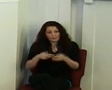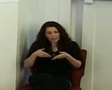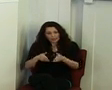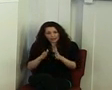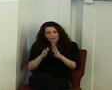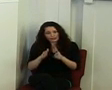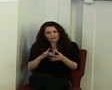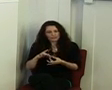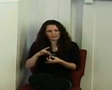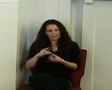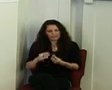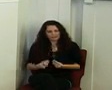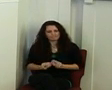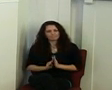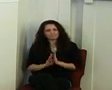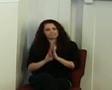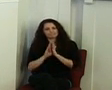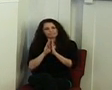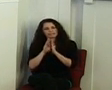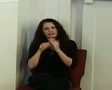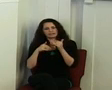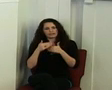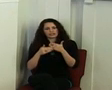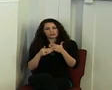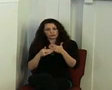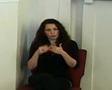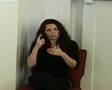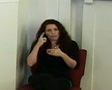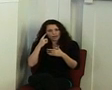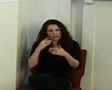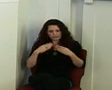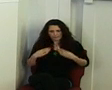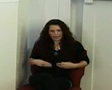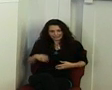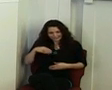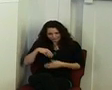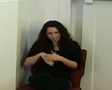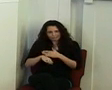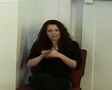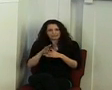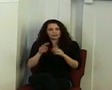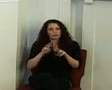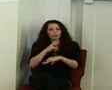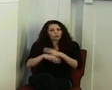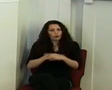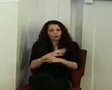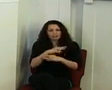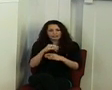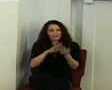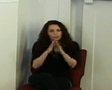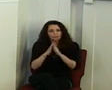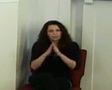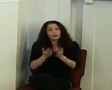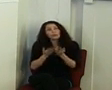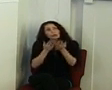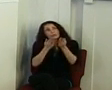to manifest itself through our lives and through our bodies into the world and into this community, we bring